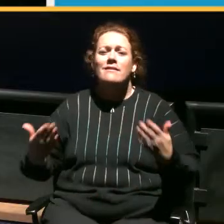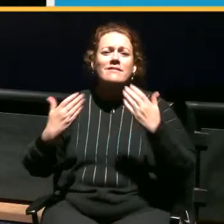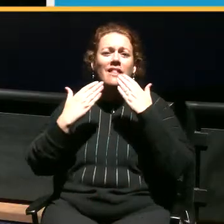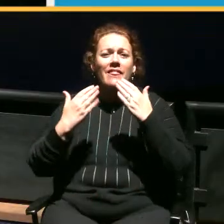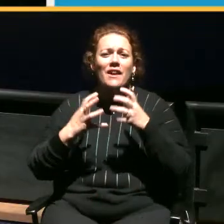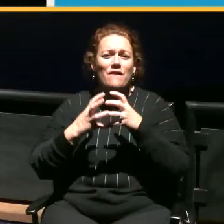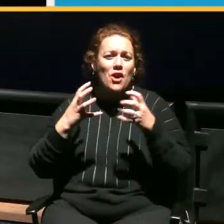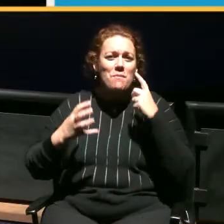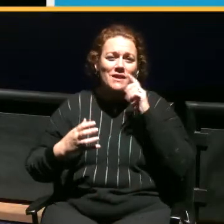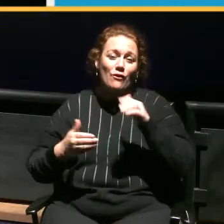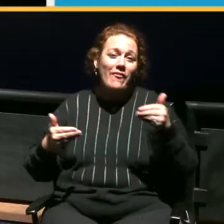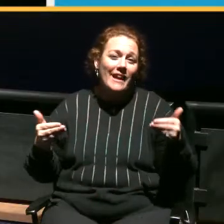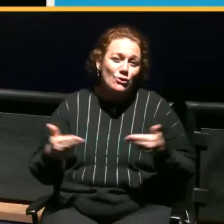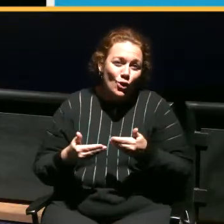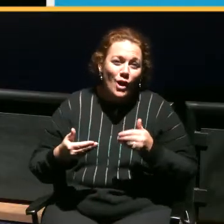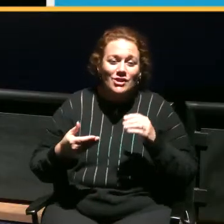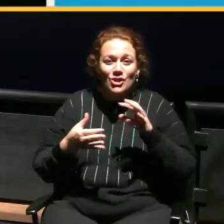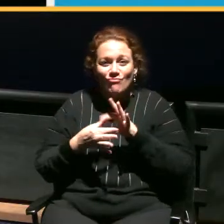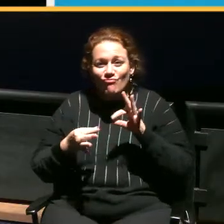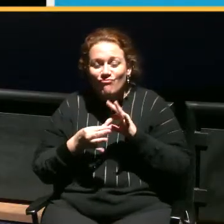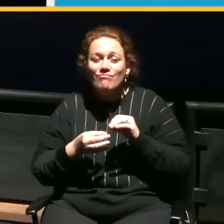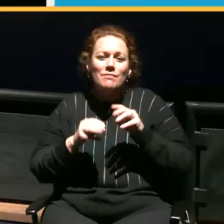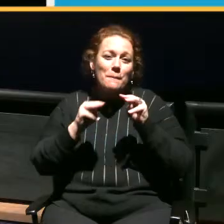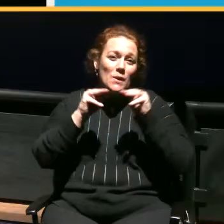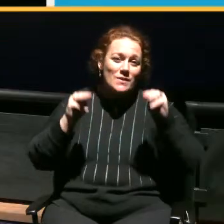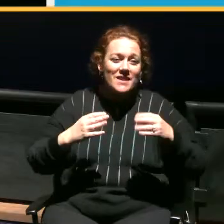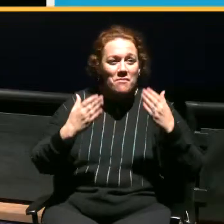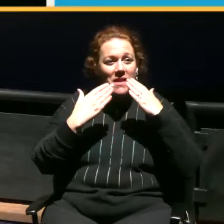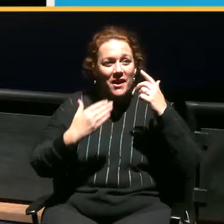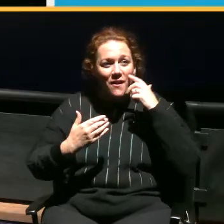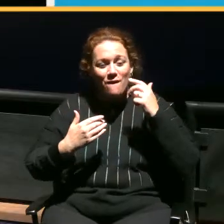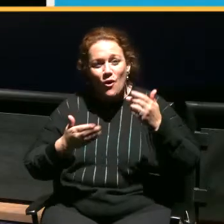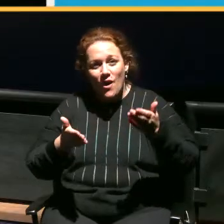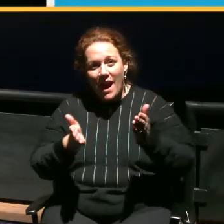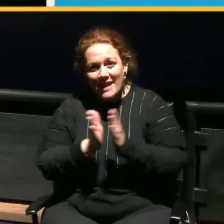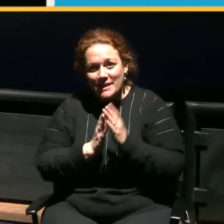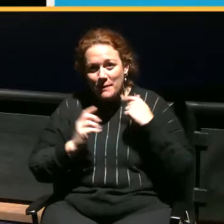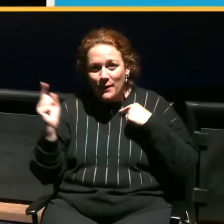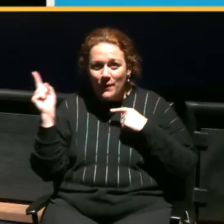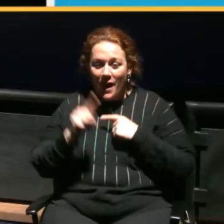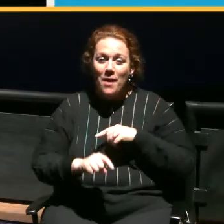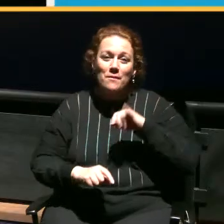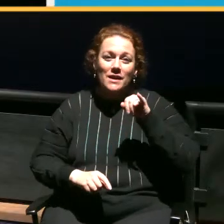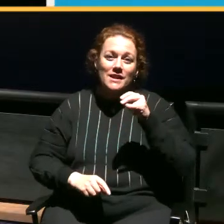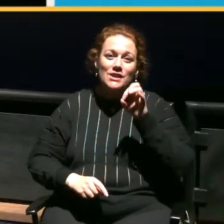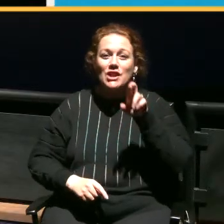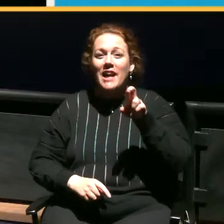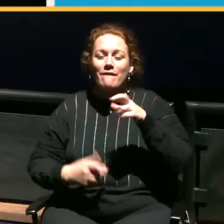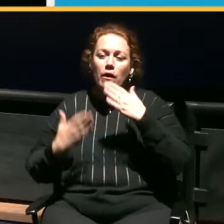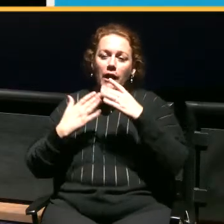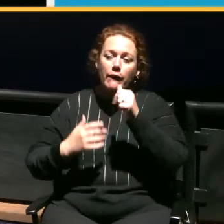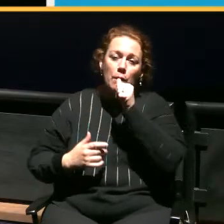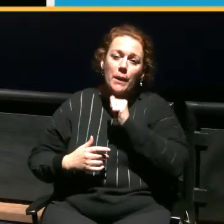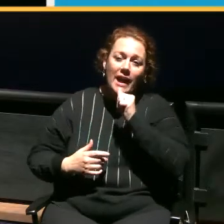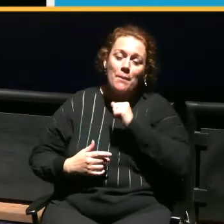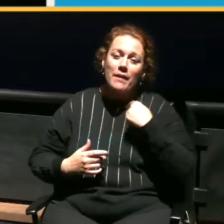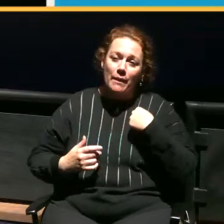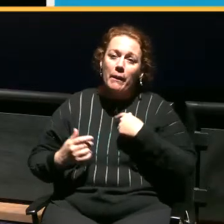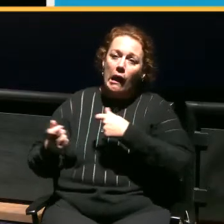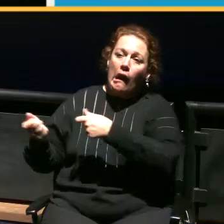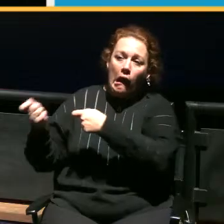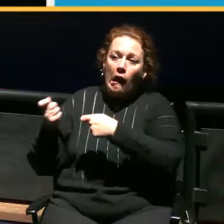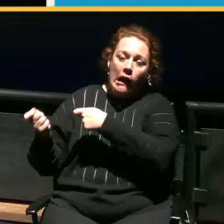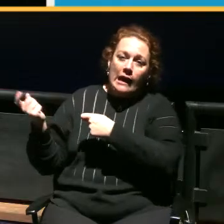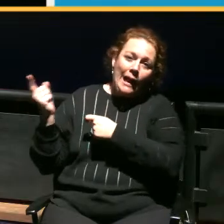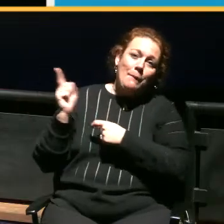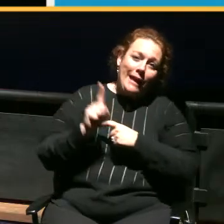Thanks very much for the intro. Thanks to the museum for having me. Ashley and Jennifer, thanks for putting up with me and getting me down here.